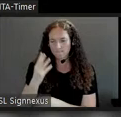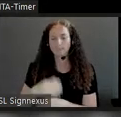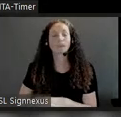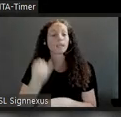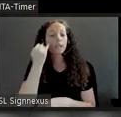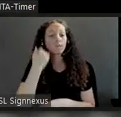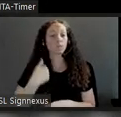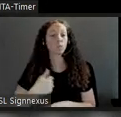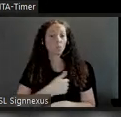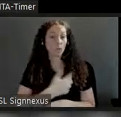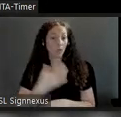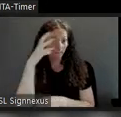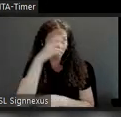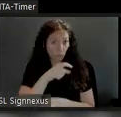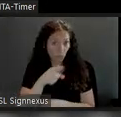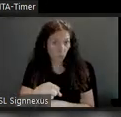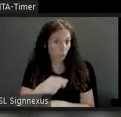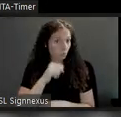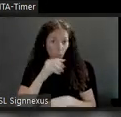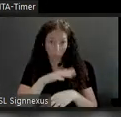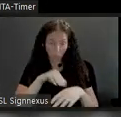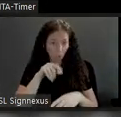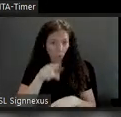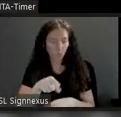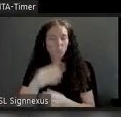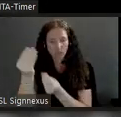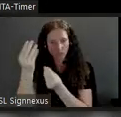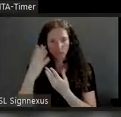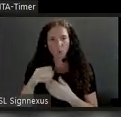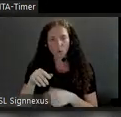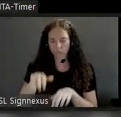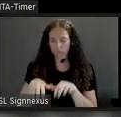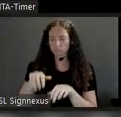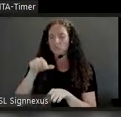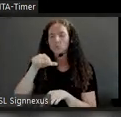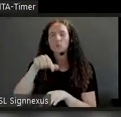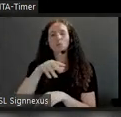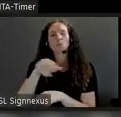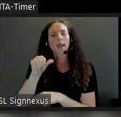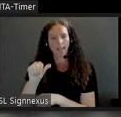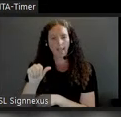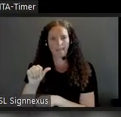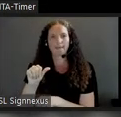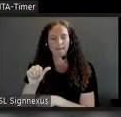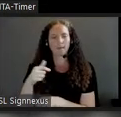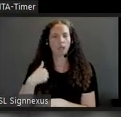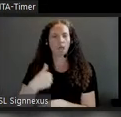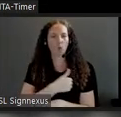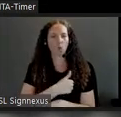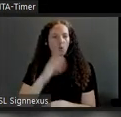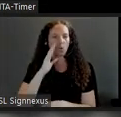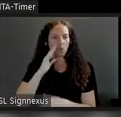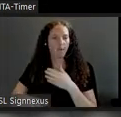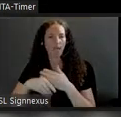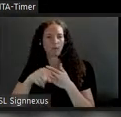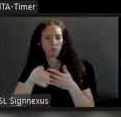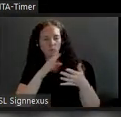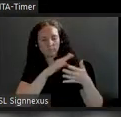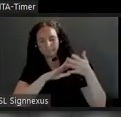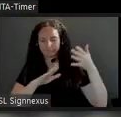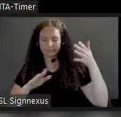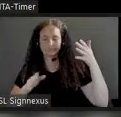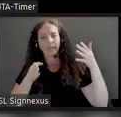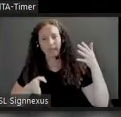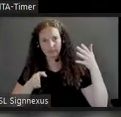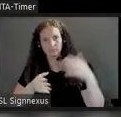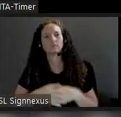call, please let us know in the Q&A as well so that we can get you when we are towards the end of our speakers. And I